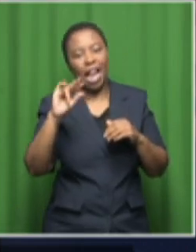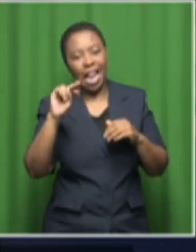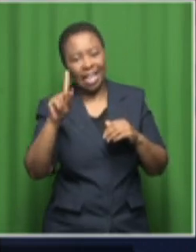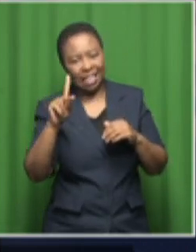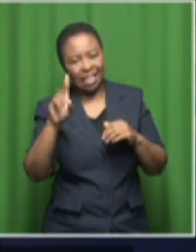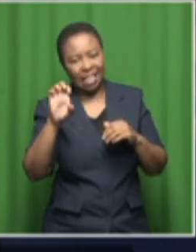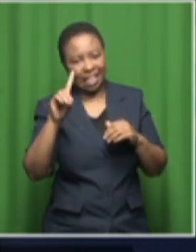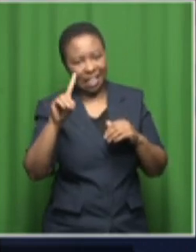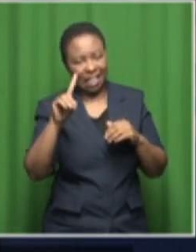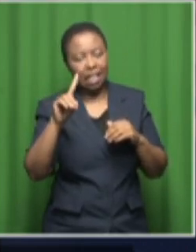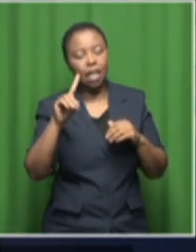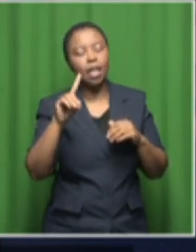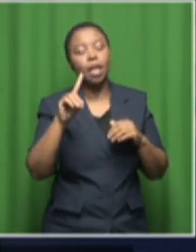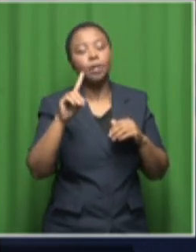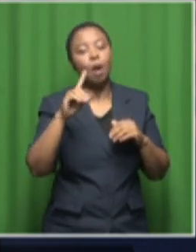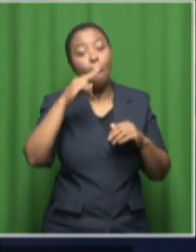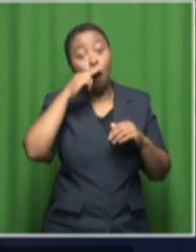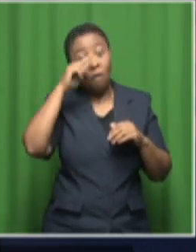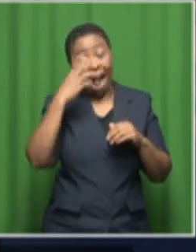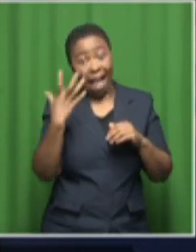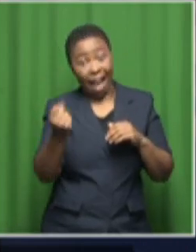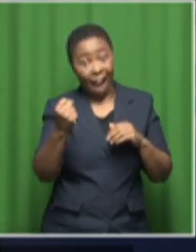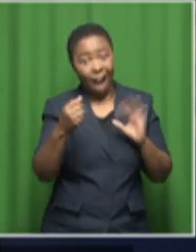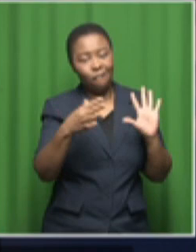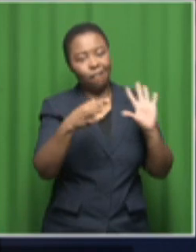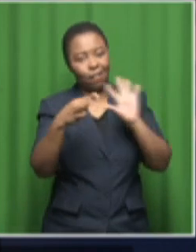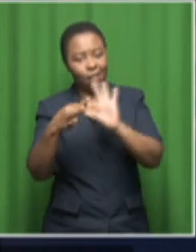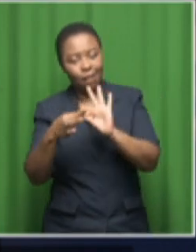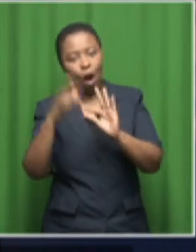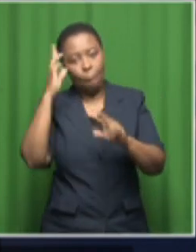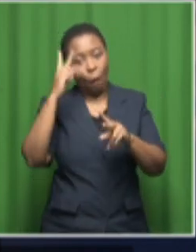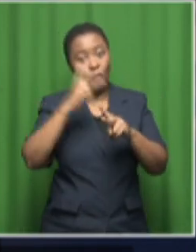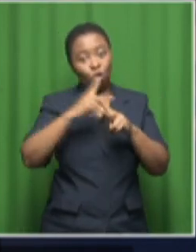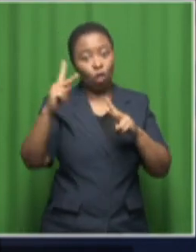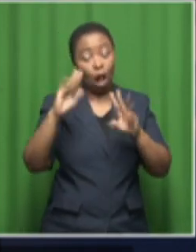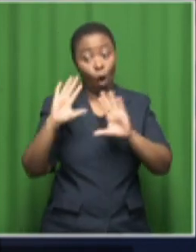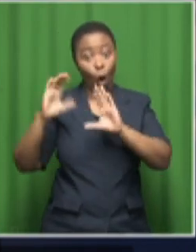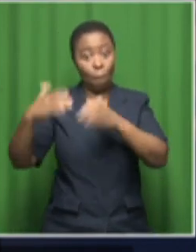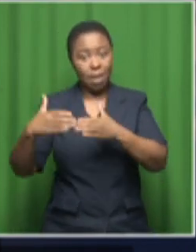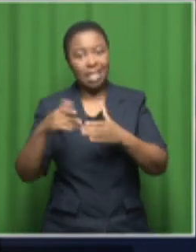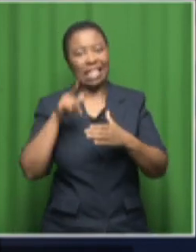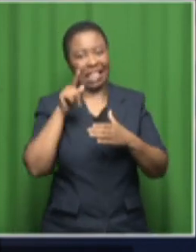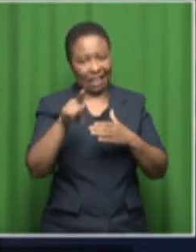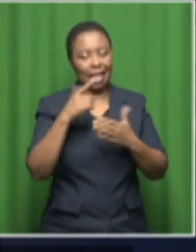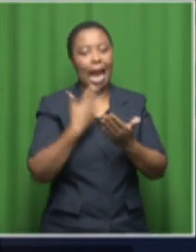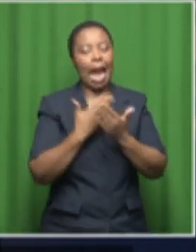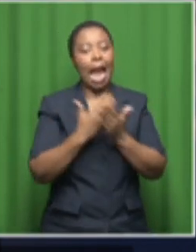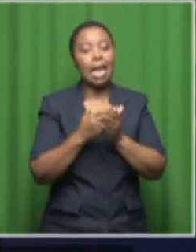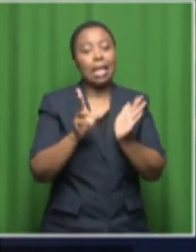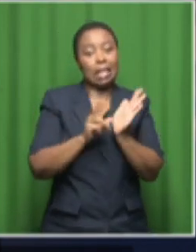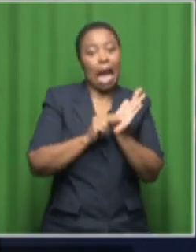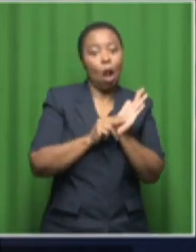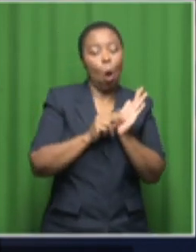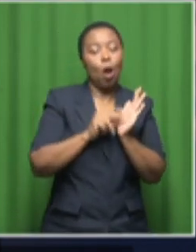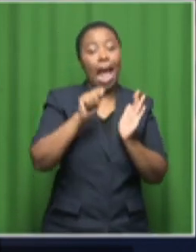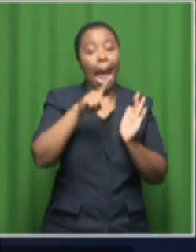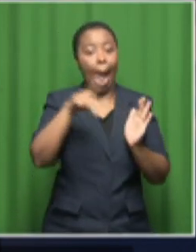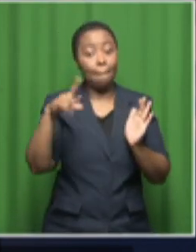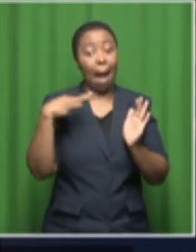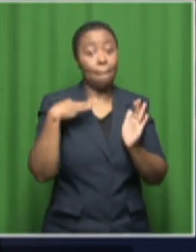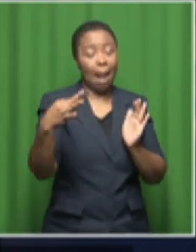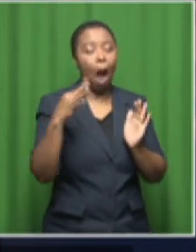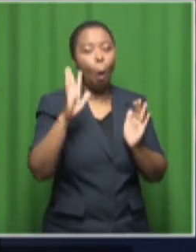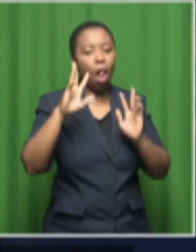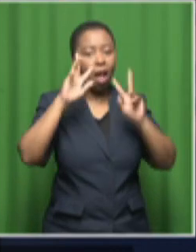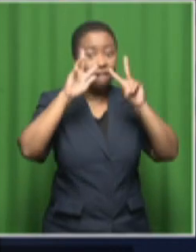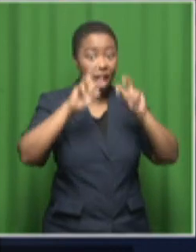who has a professional has a LinkedIn profile and uses it to engage with their professional community can go ahead and download the app and apply. It will verify